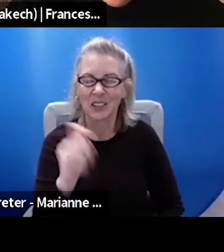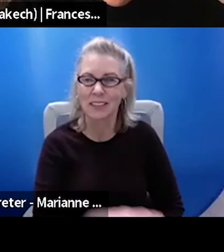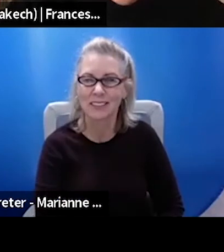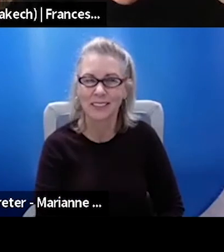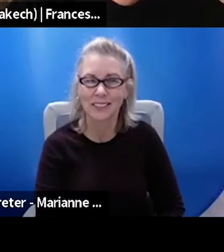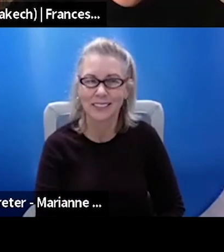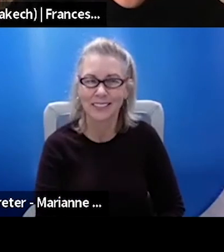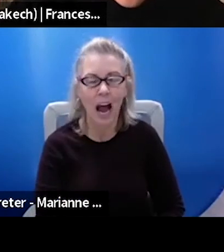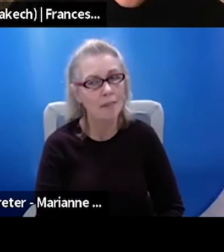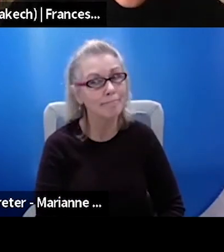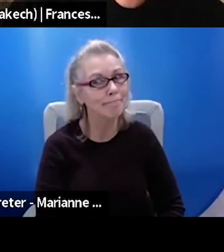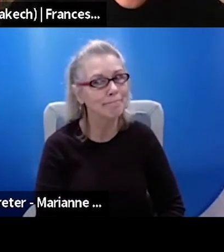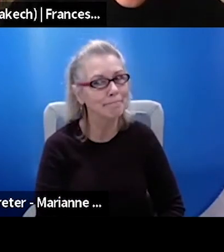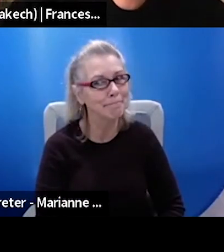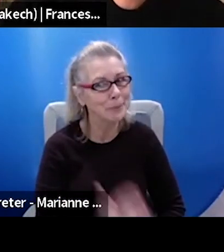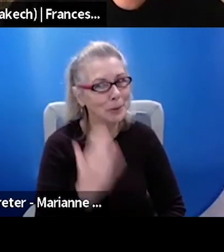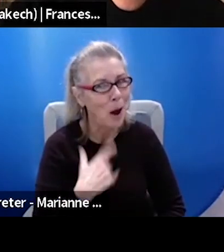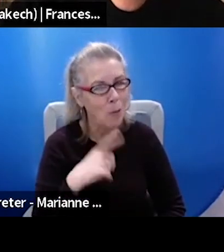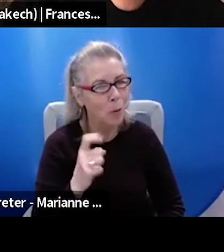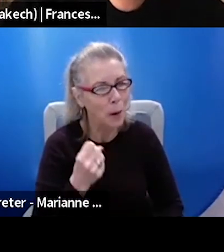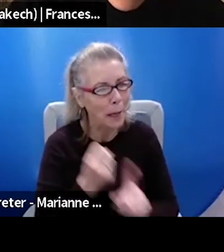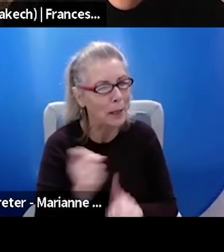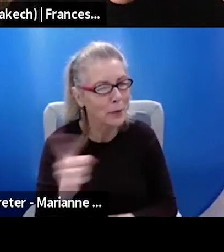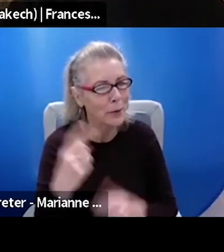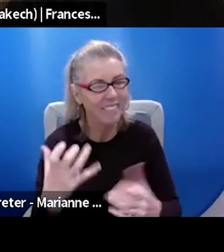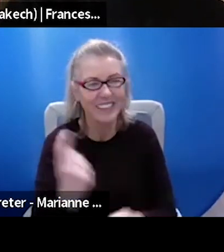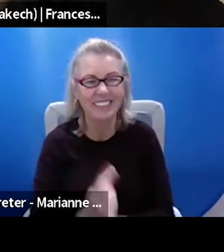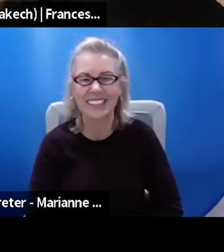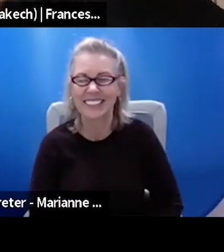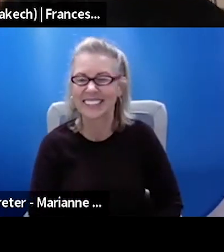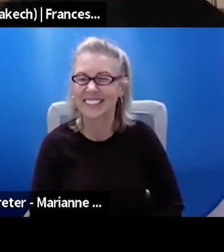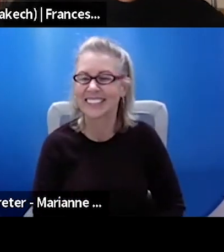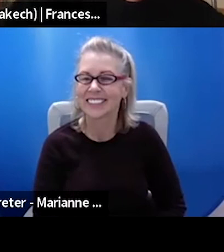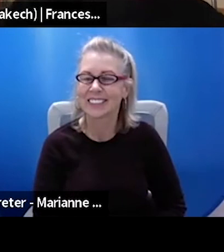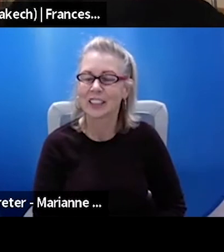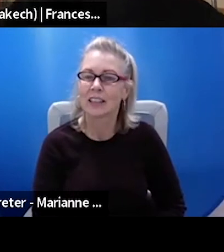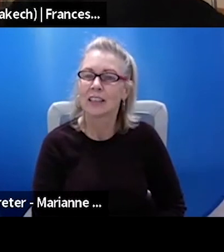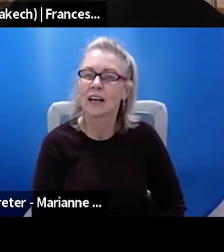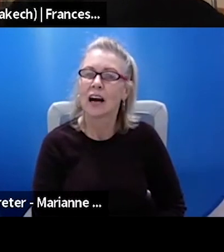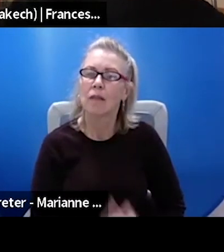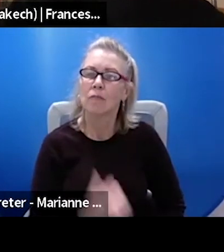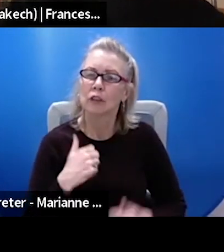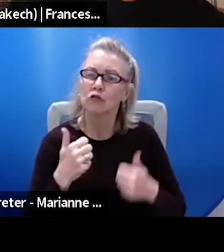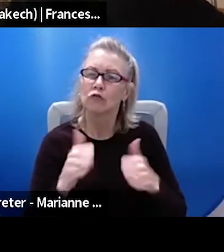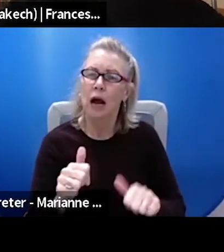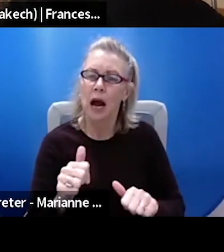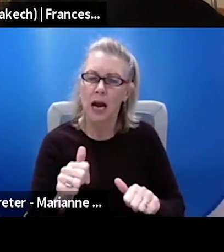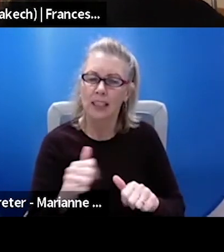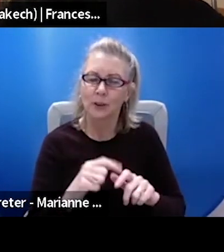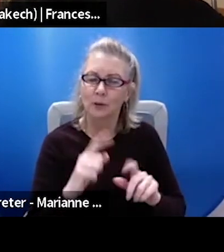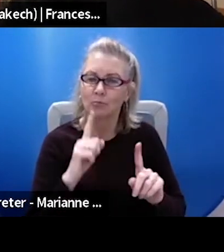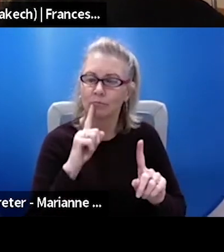I had to hit y'all heavy as we wrap. Well, I mean, I'll try to give one answer. Well,